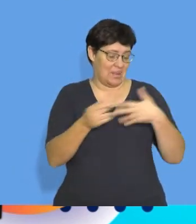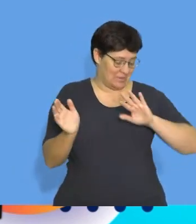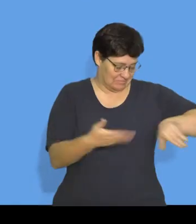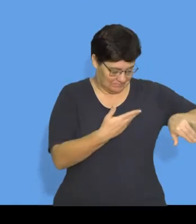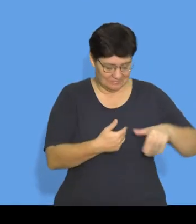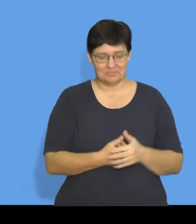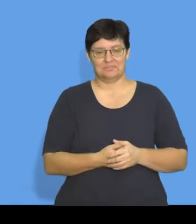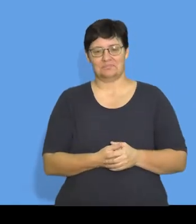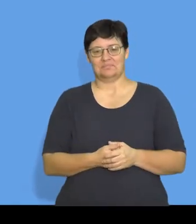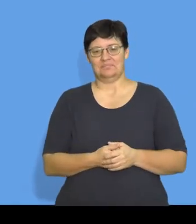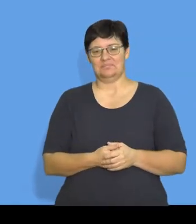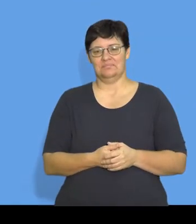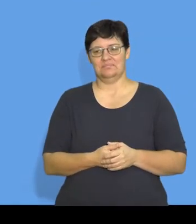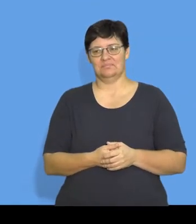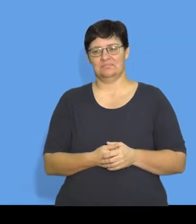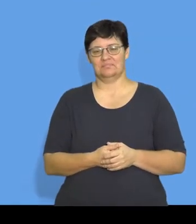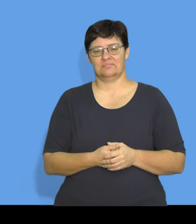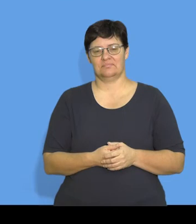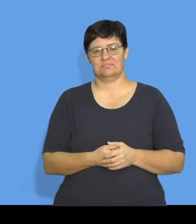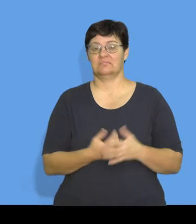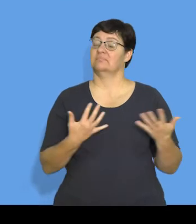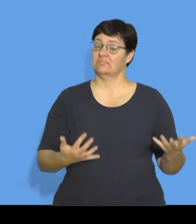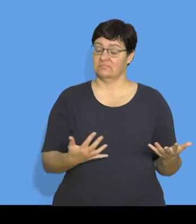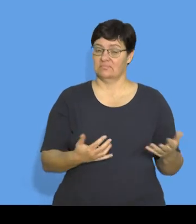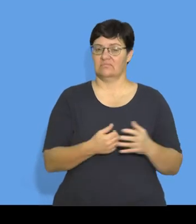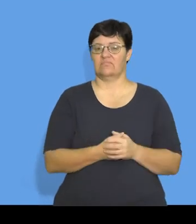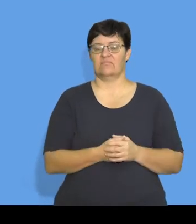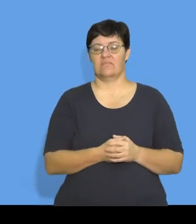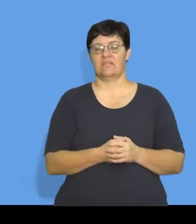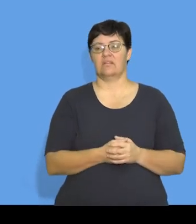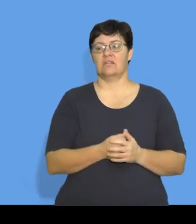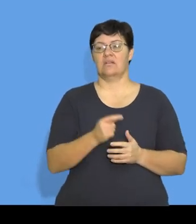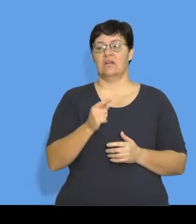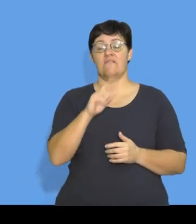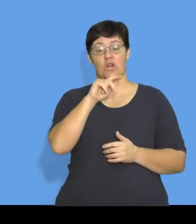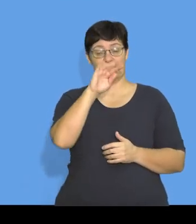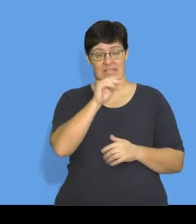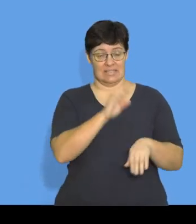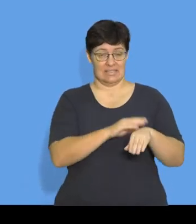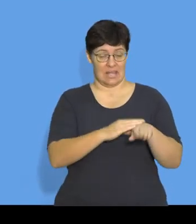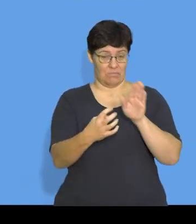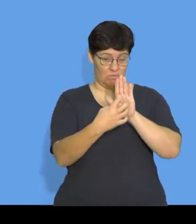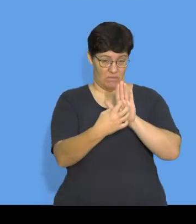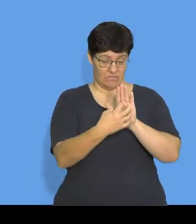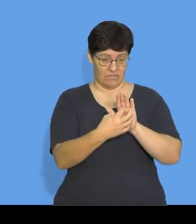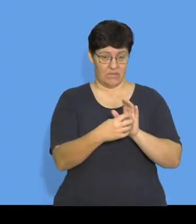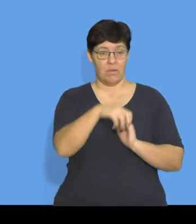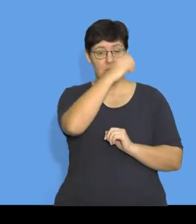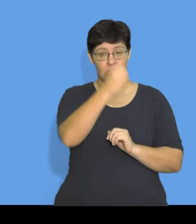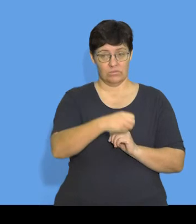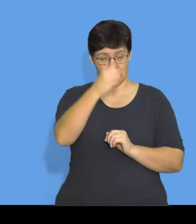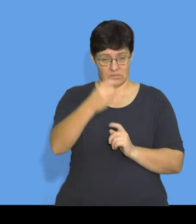move on. Here we go. So I'm going to give you a velocity time graph which describes the motion of a ball that